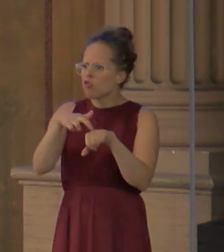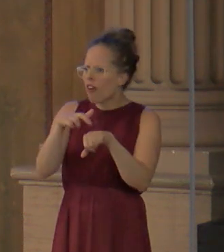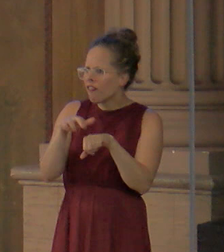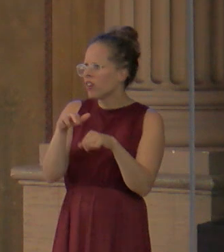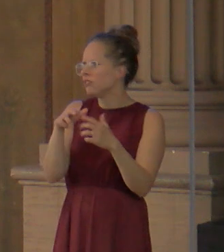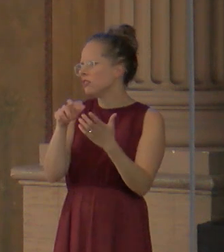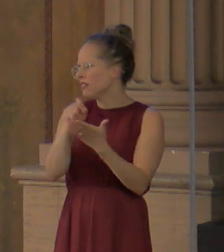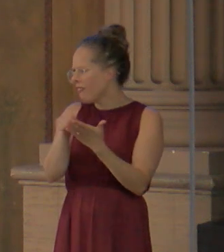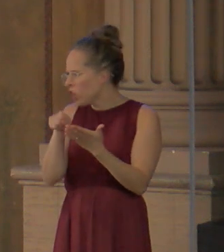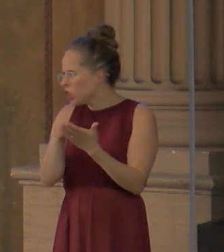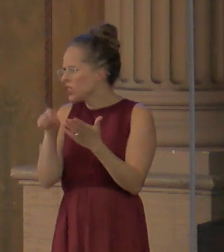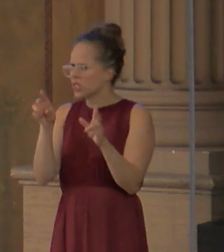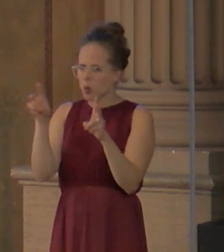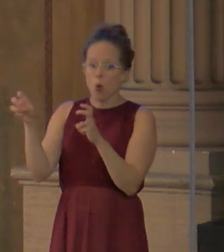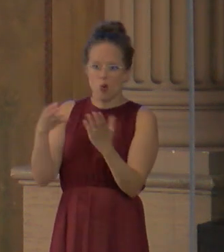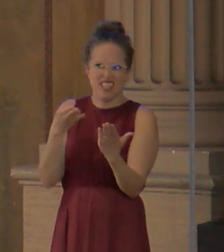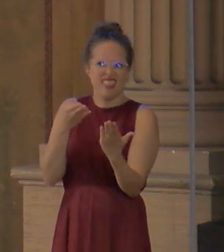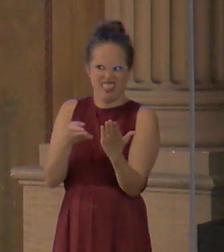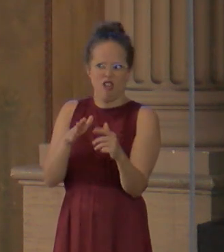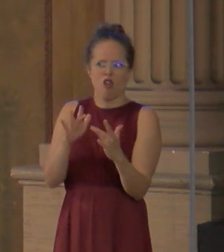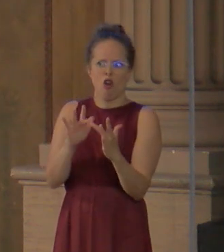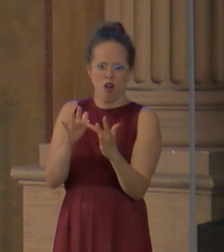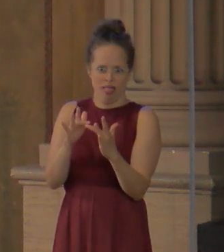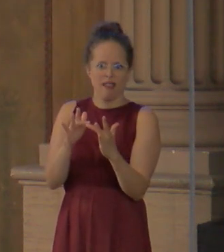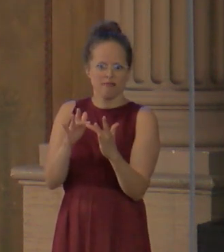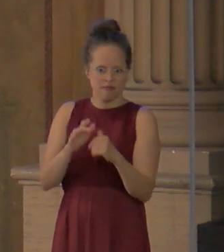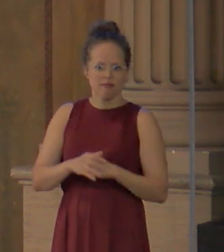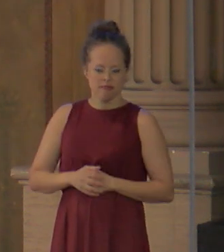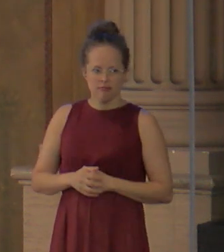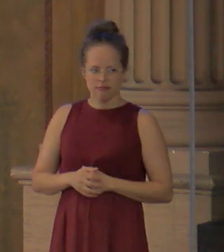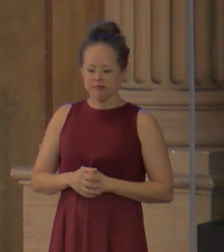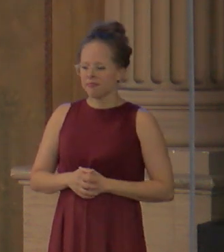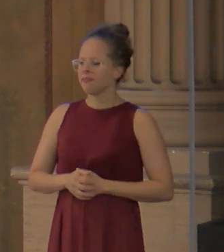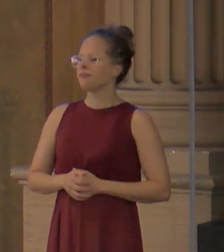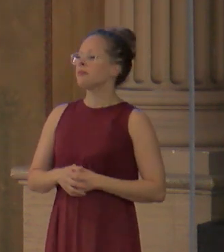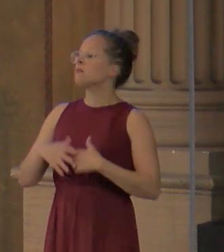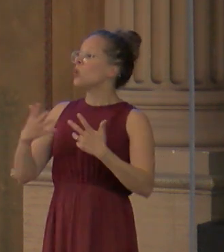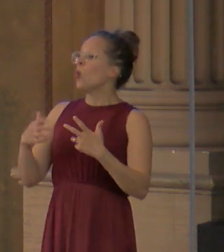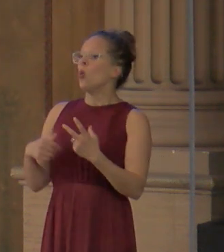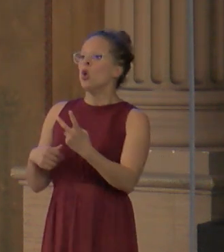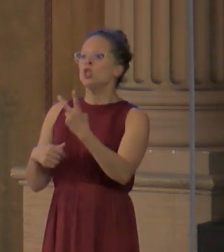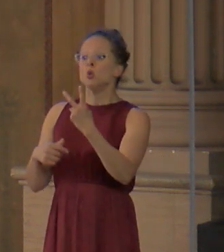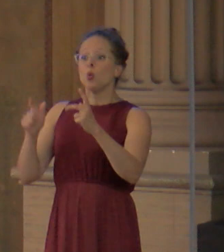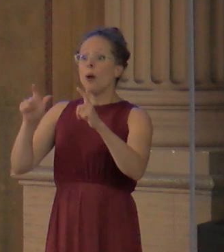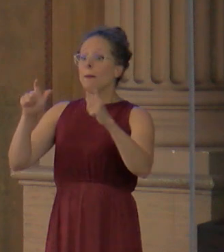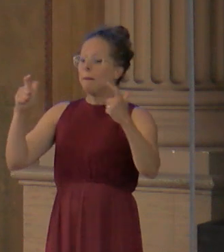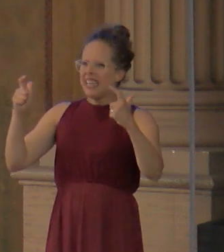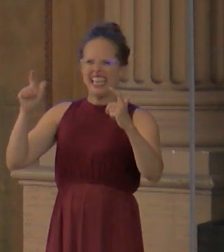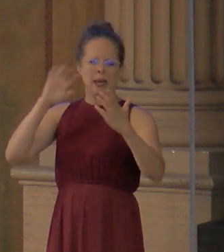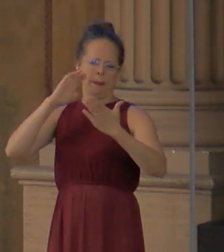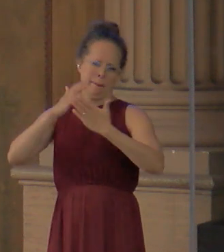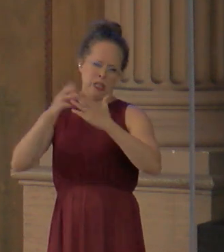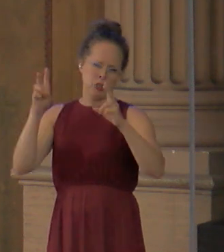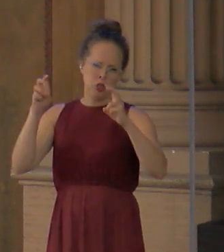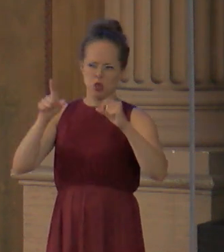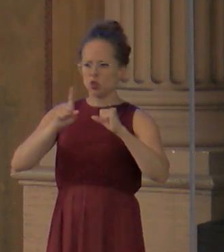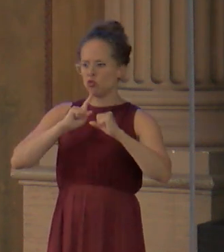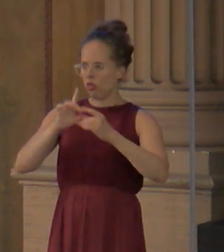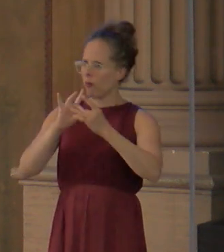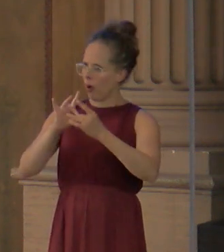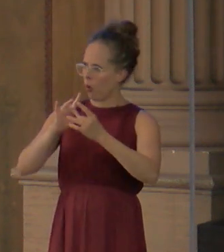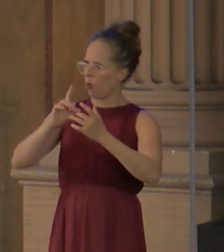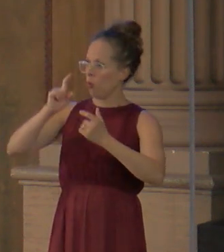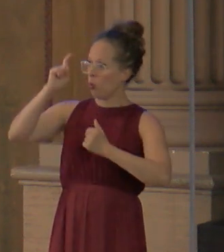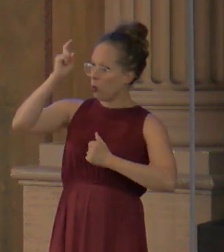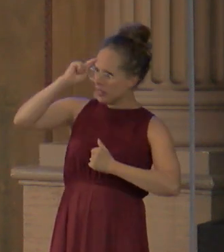like that, that's always available for you as well, okay? All right, so let me give 2 big picture truths about wisdom and speech. And then after